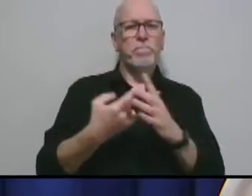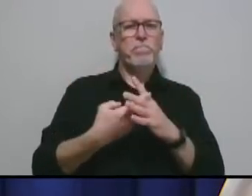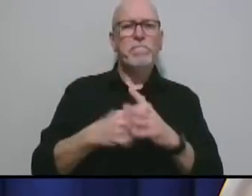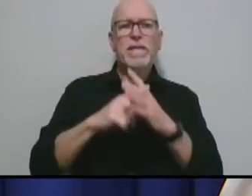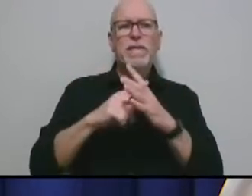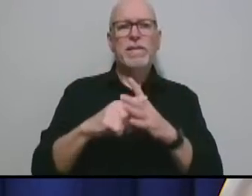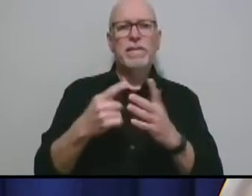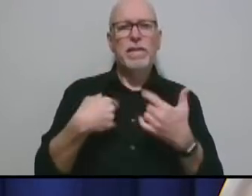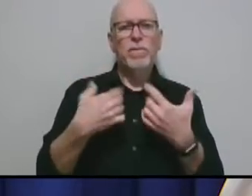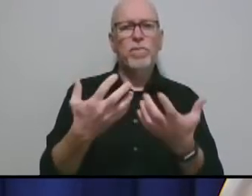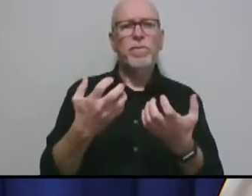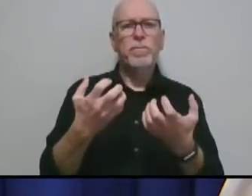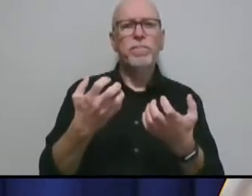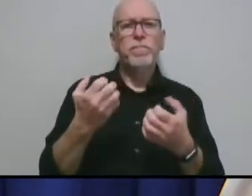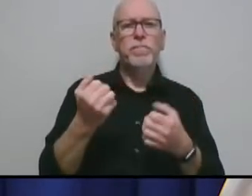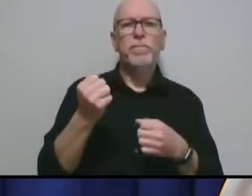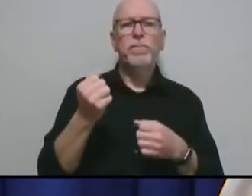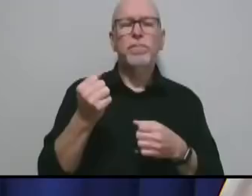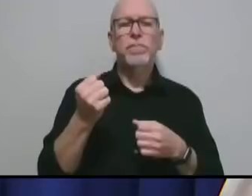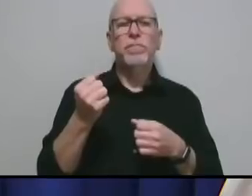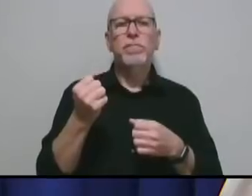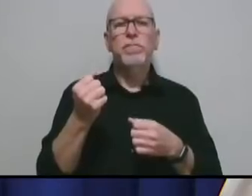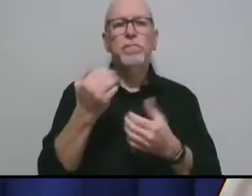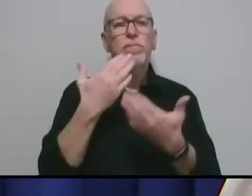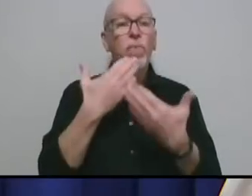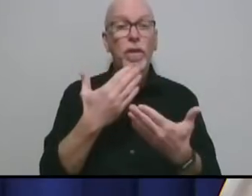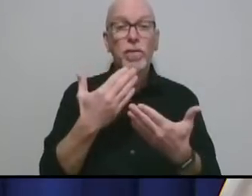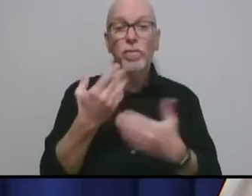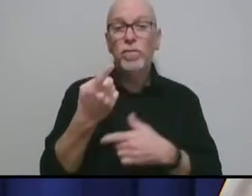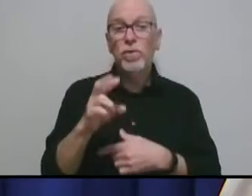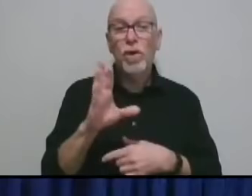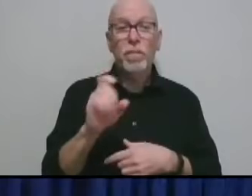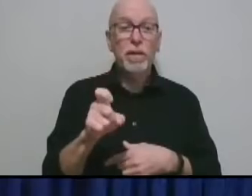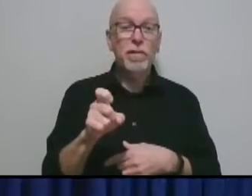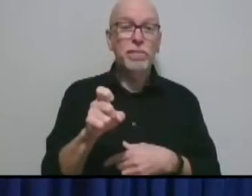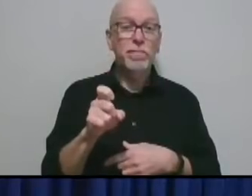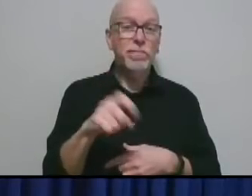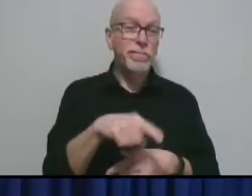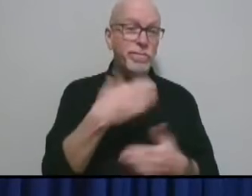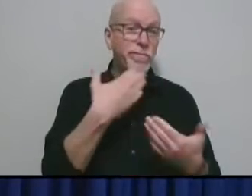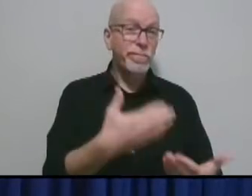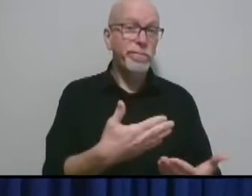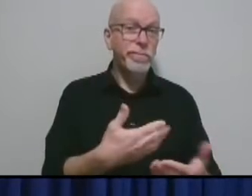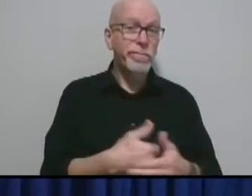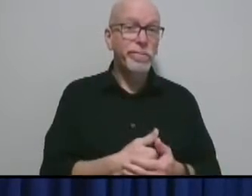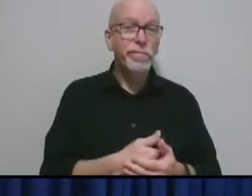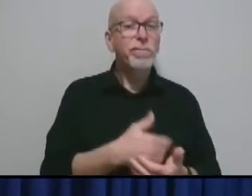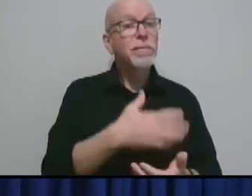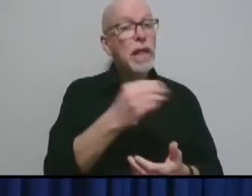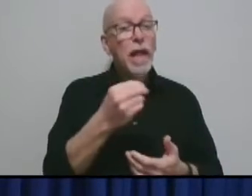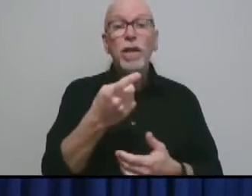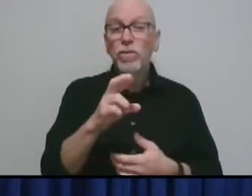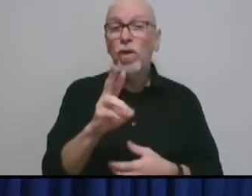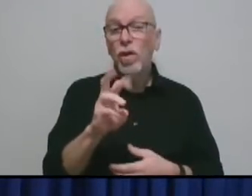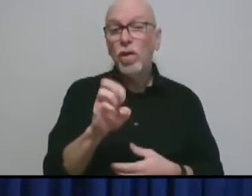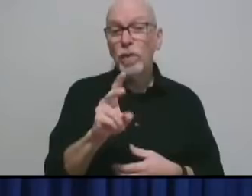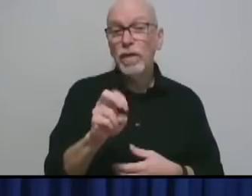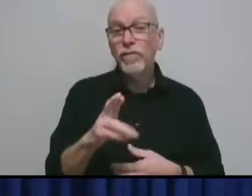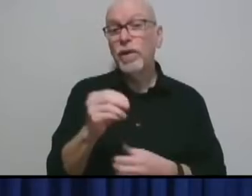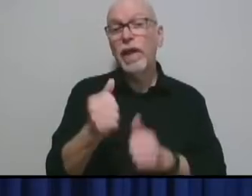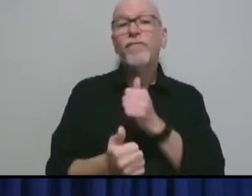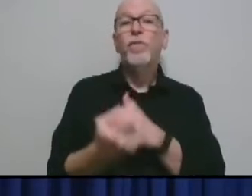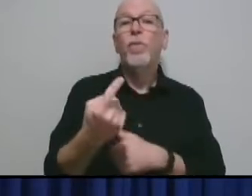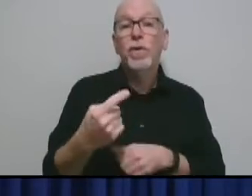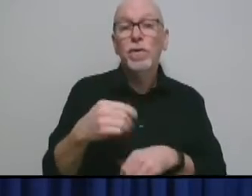hour is to thank you, Dr. Box, and to thank Dr. Weaver, and to thank everyone at the Department of